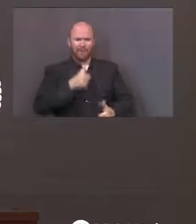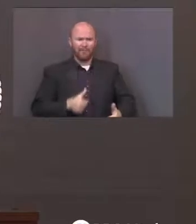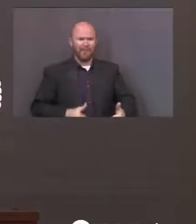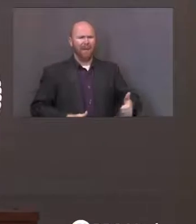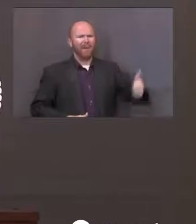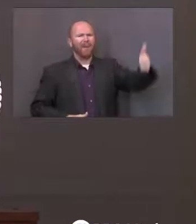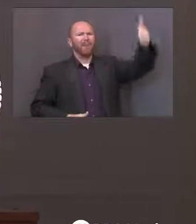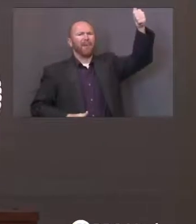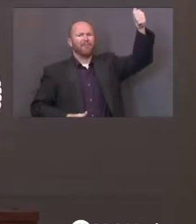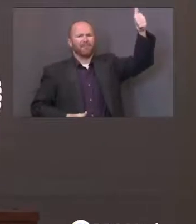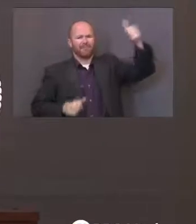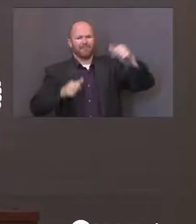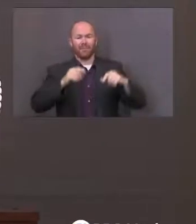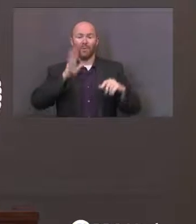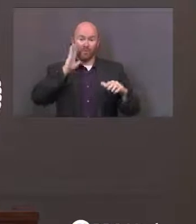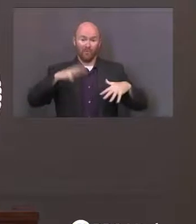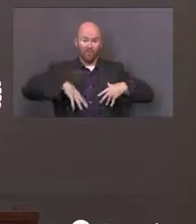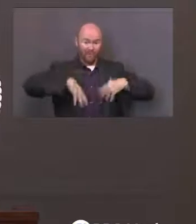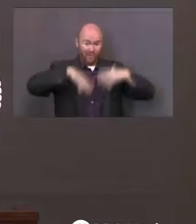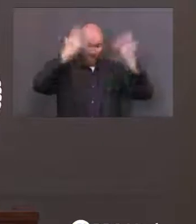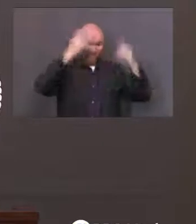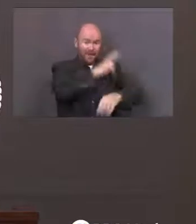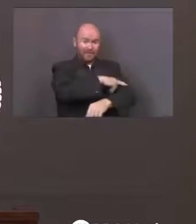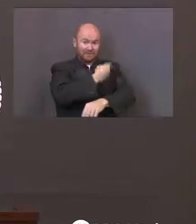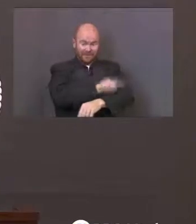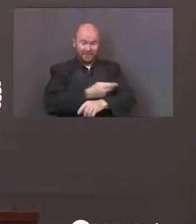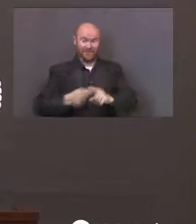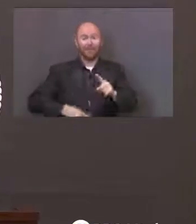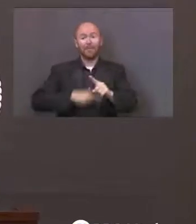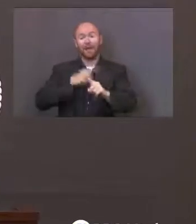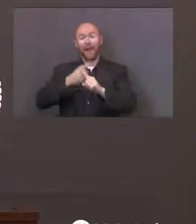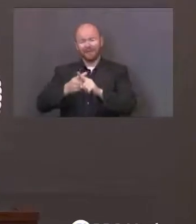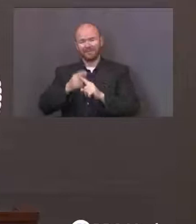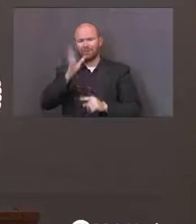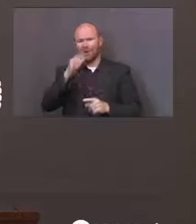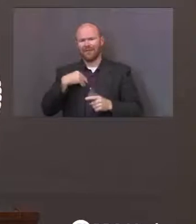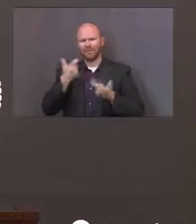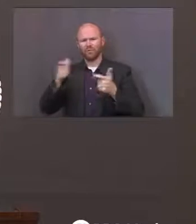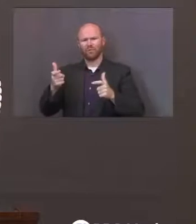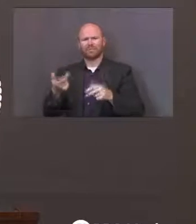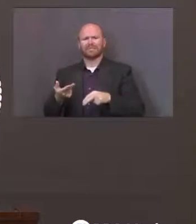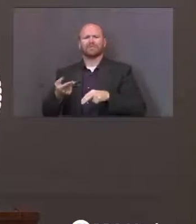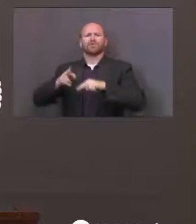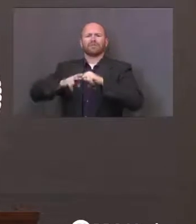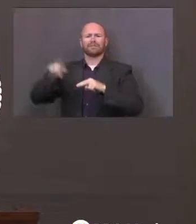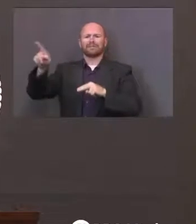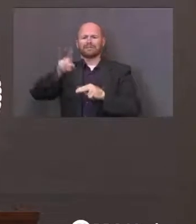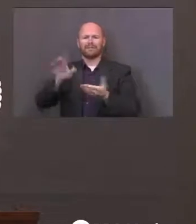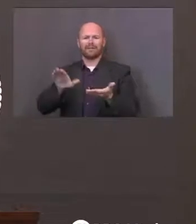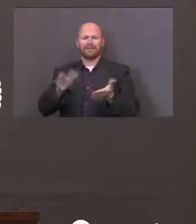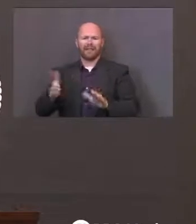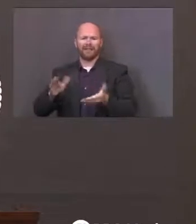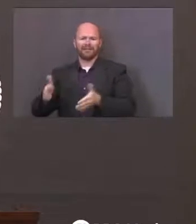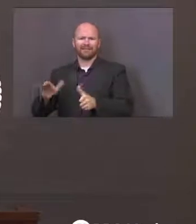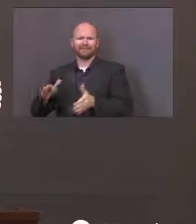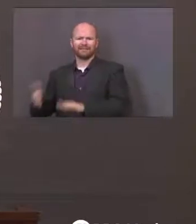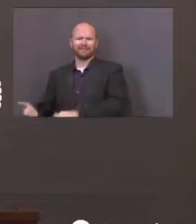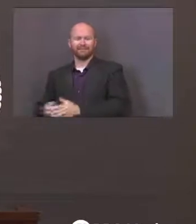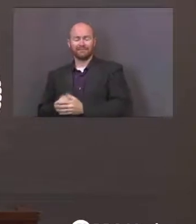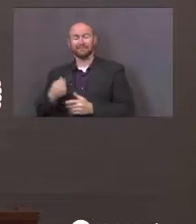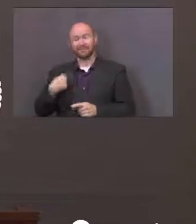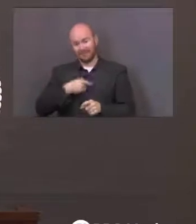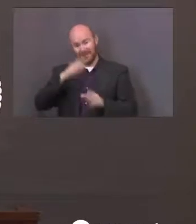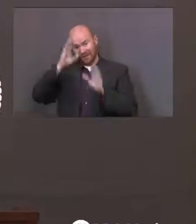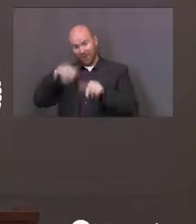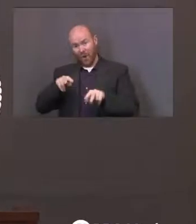We'd overrun our hospitals, as well as we would have an increase in fatality rates. And we know as we look at